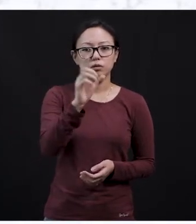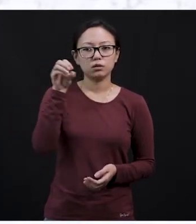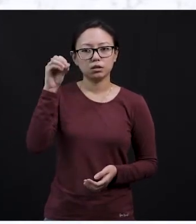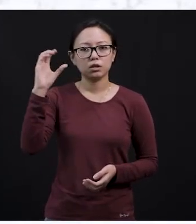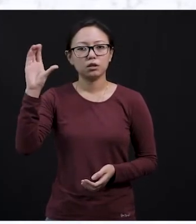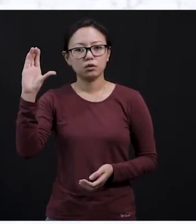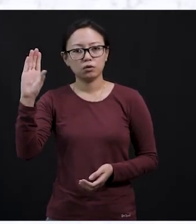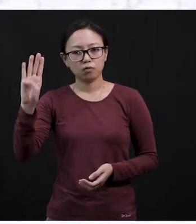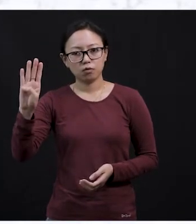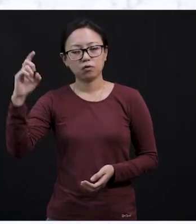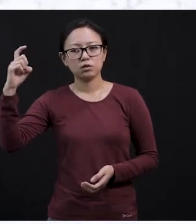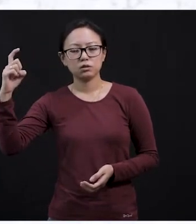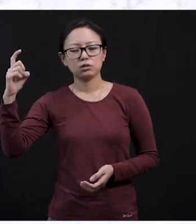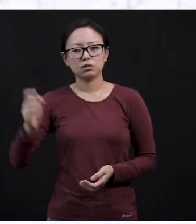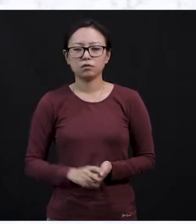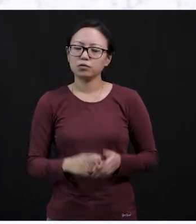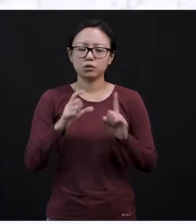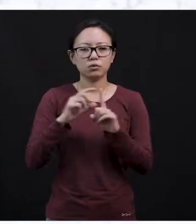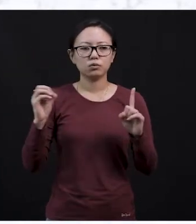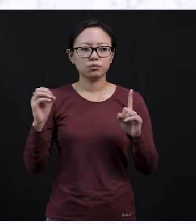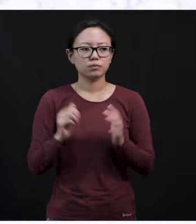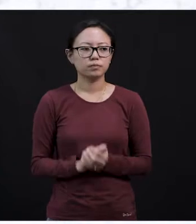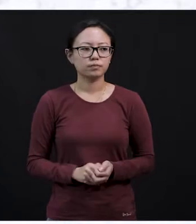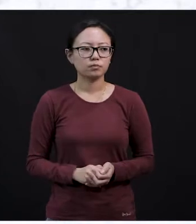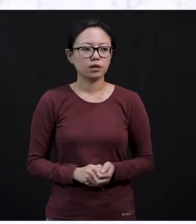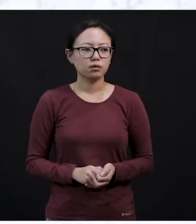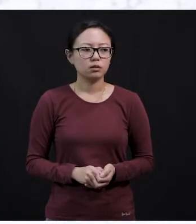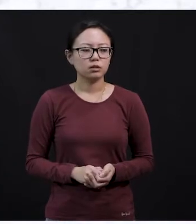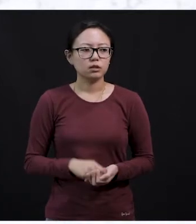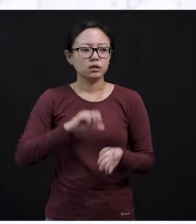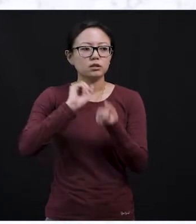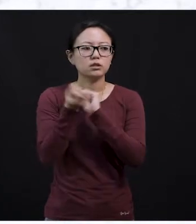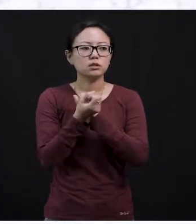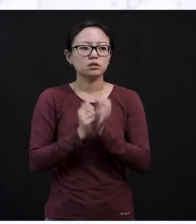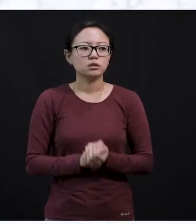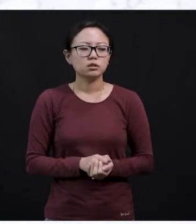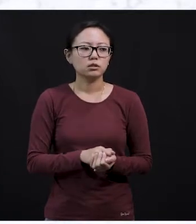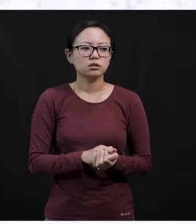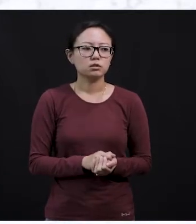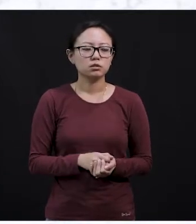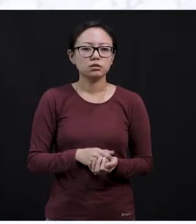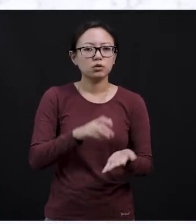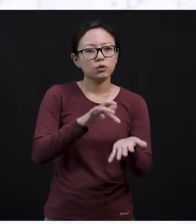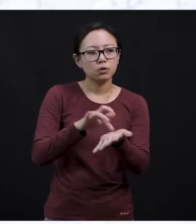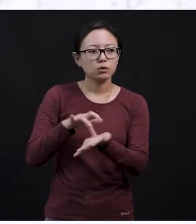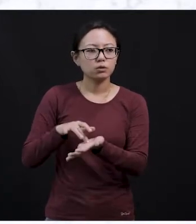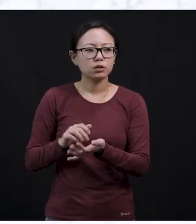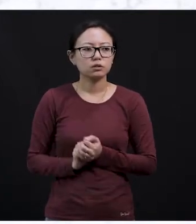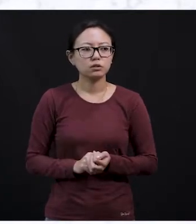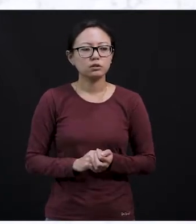change in location and status of different cities and towns due to the change in the political, social,